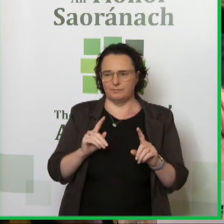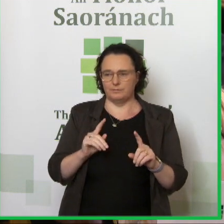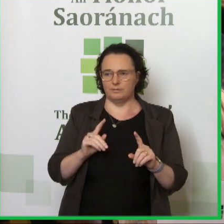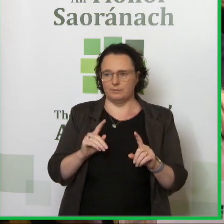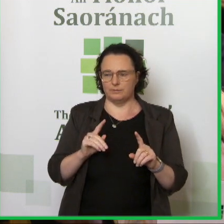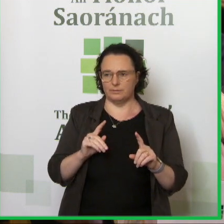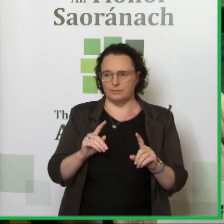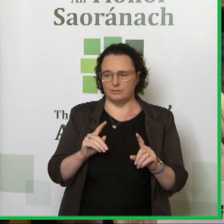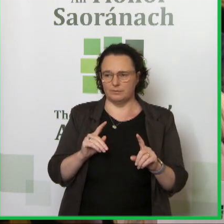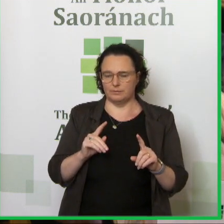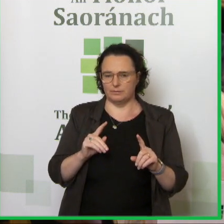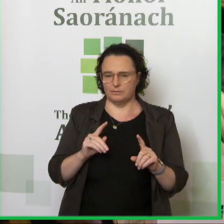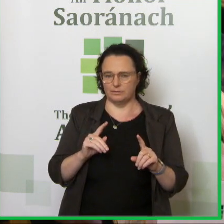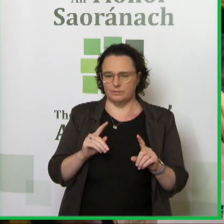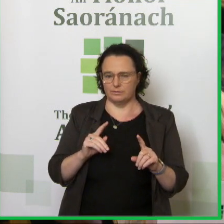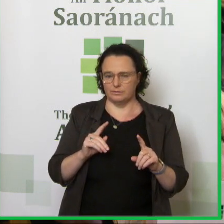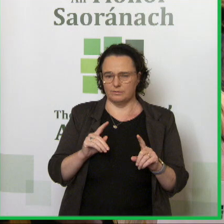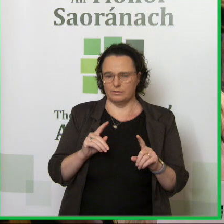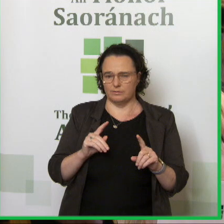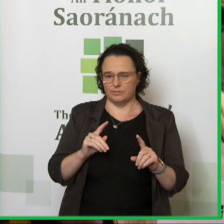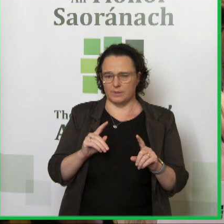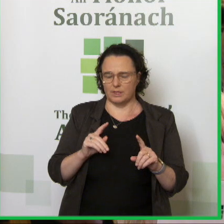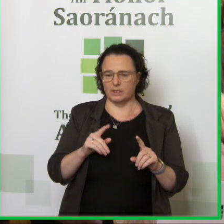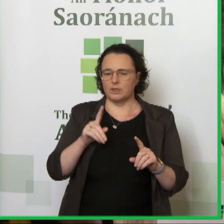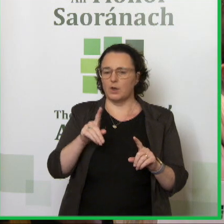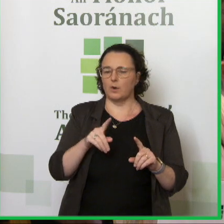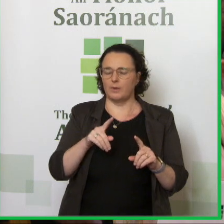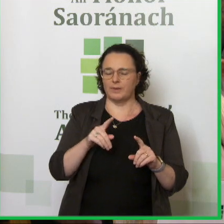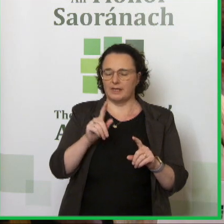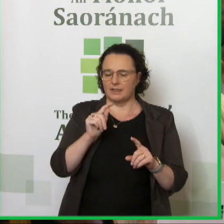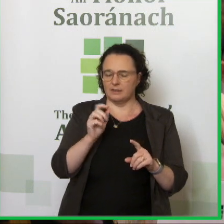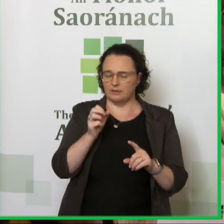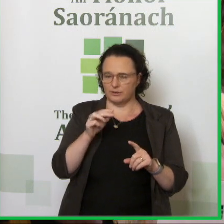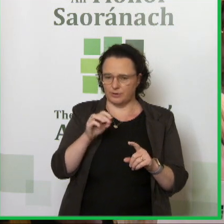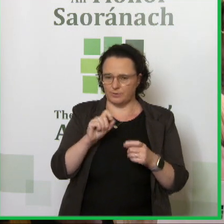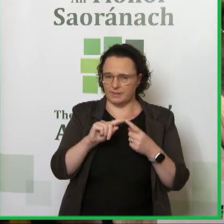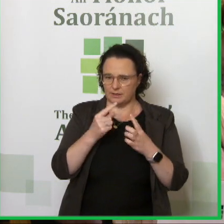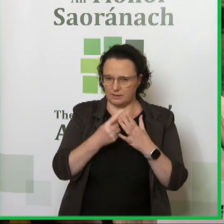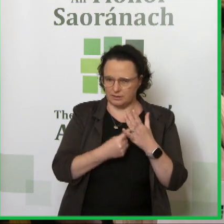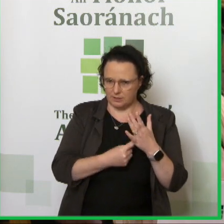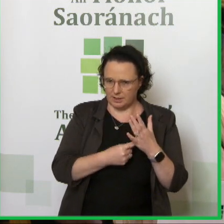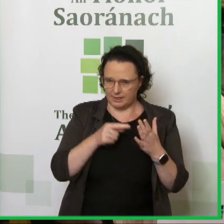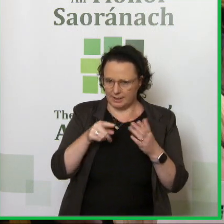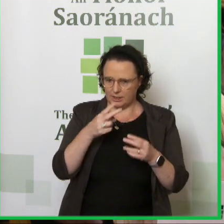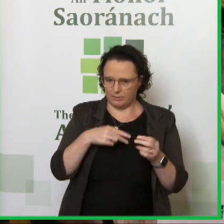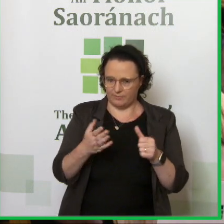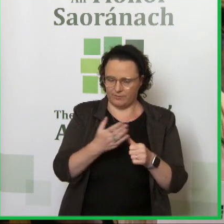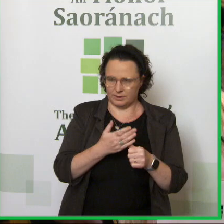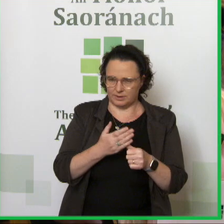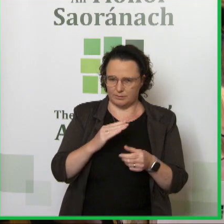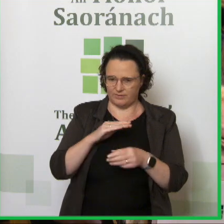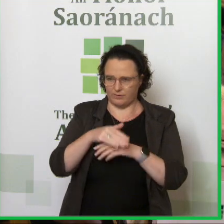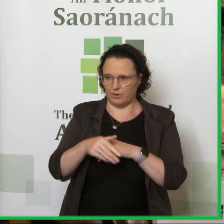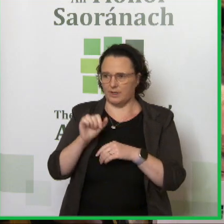do the intransigent, in my opinion, terms and conditions, do they come before maybe the desires and wishes of the